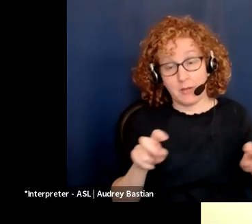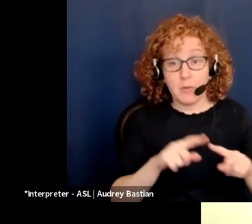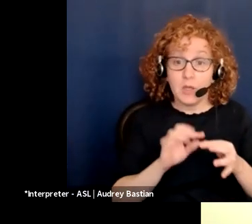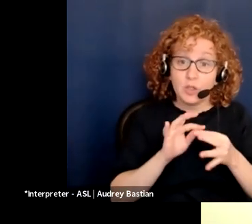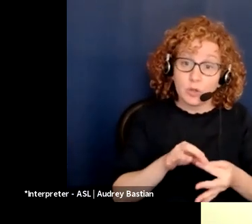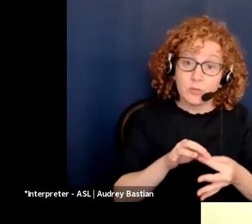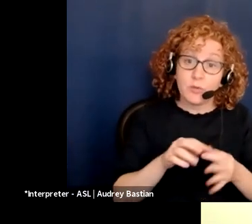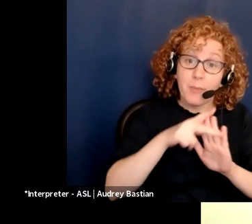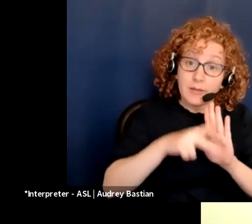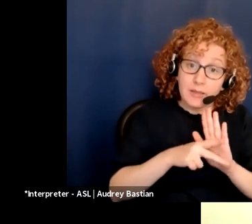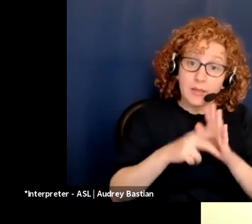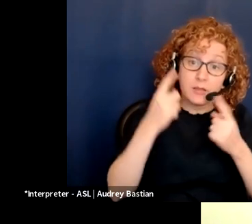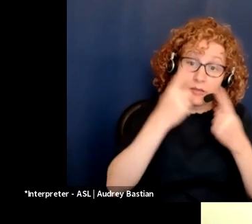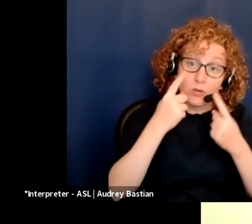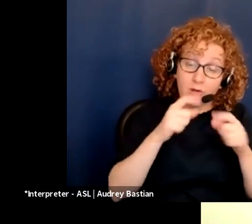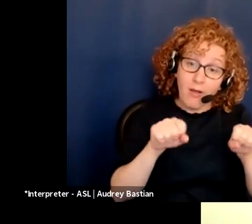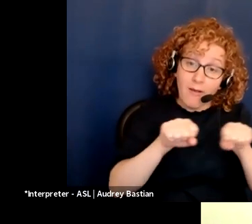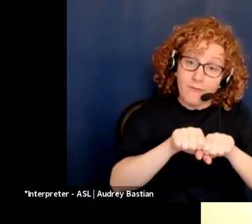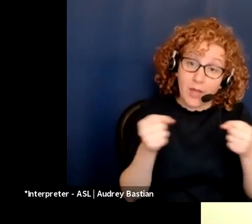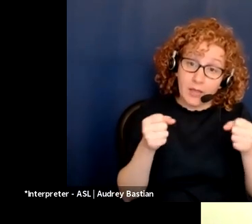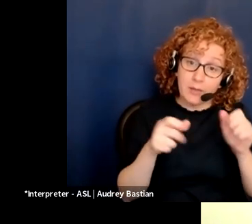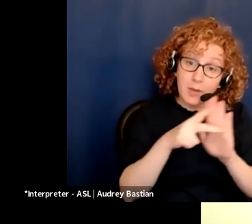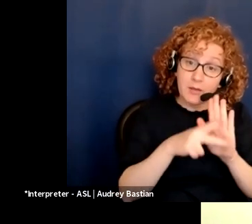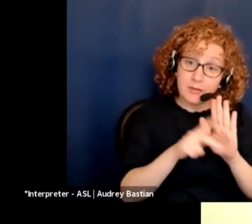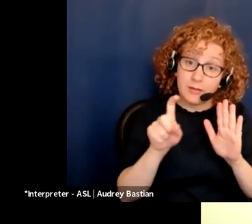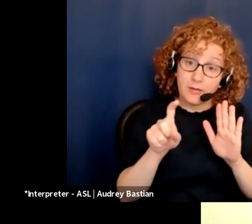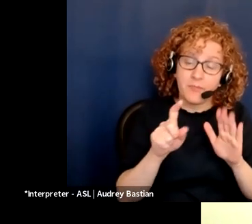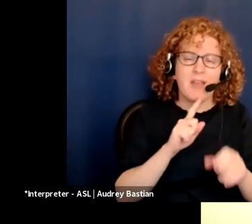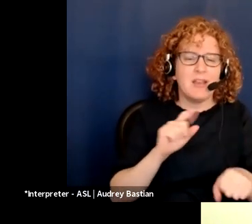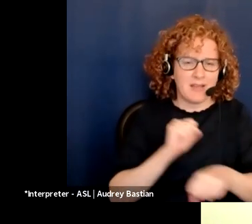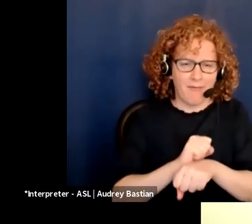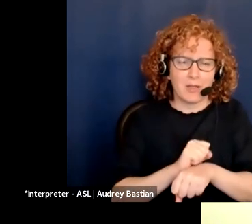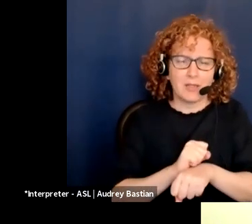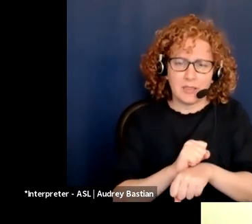policy considerations and whether it violates policies, there is definitely